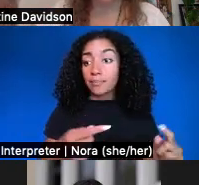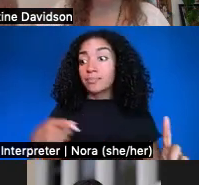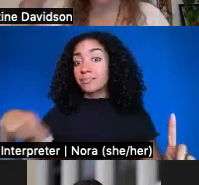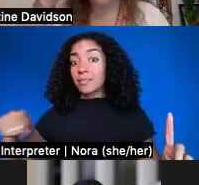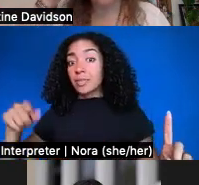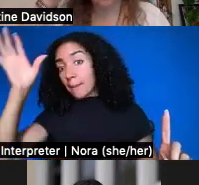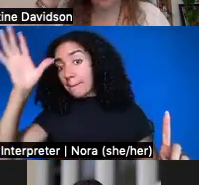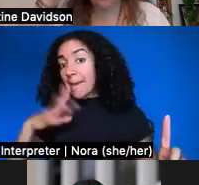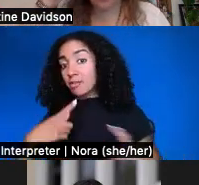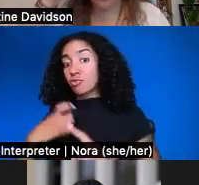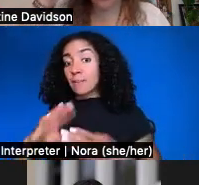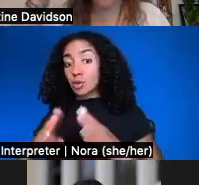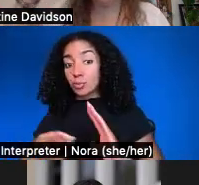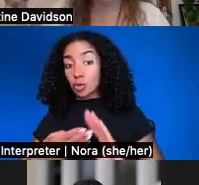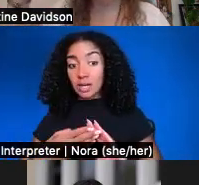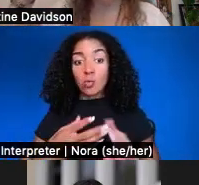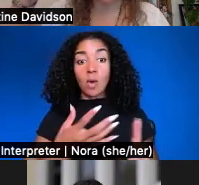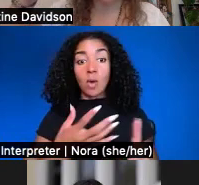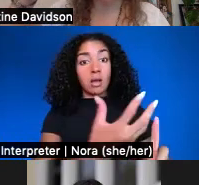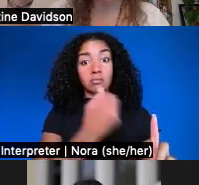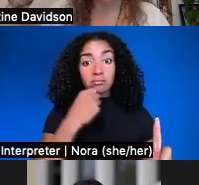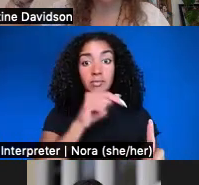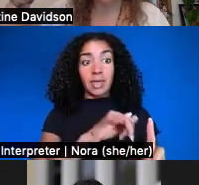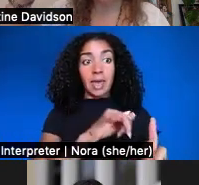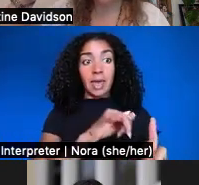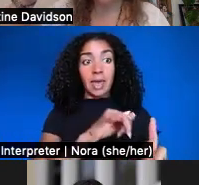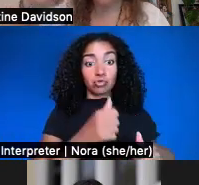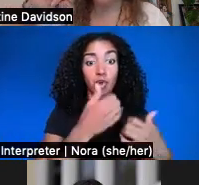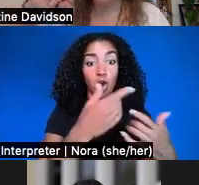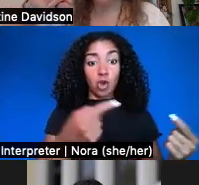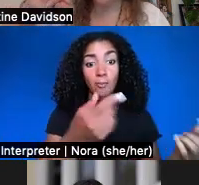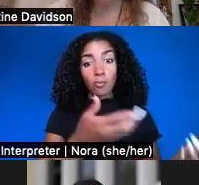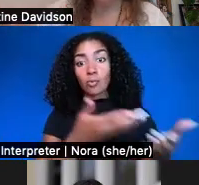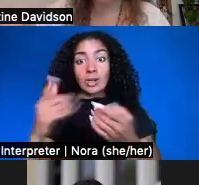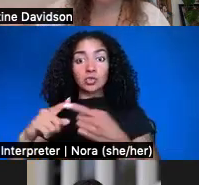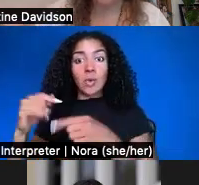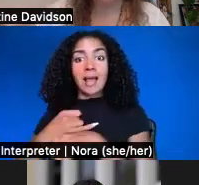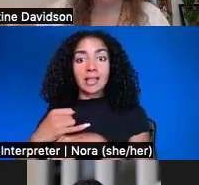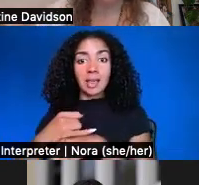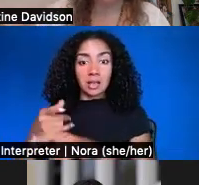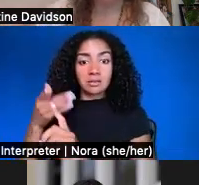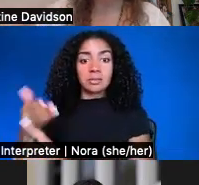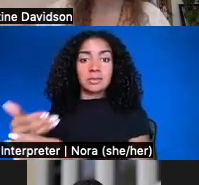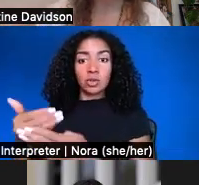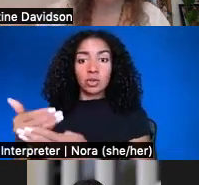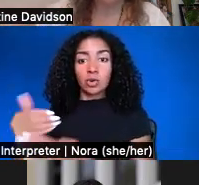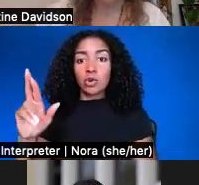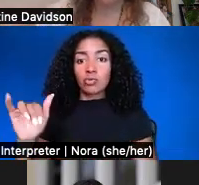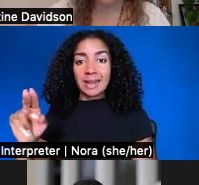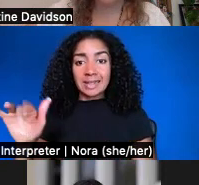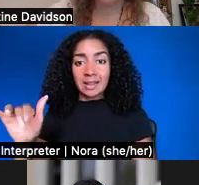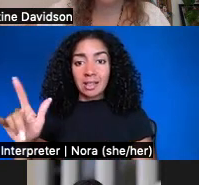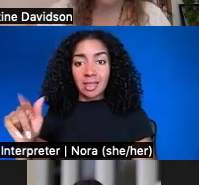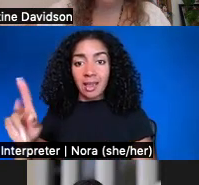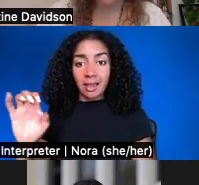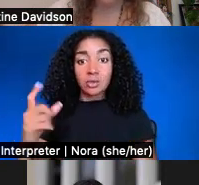Lake is this huge lake in northern Minnesota on the border between Canada and Minnesota. And they take the harm doer to an island and they just leave him out there for a couple